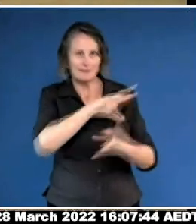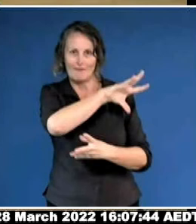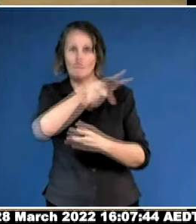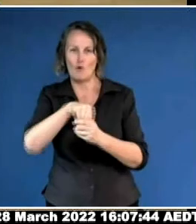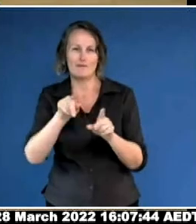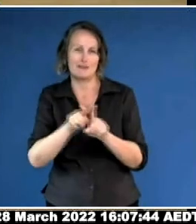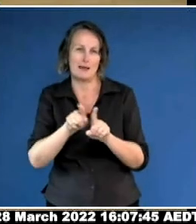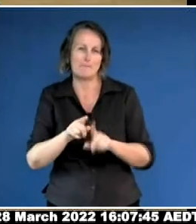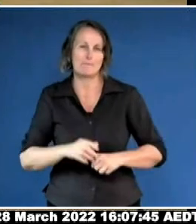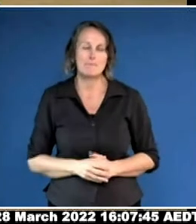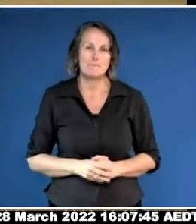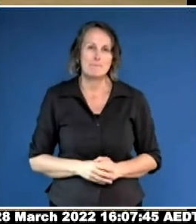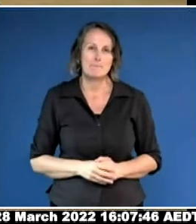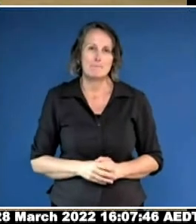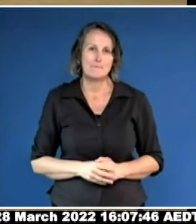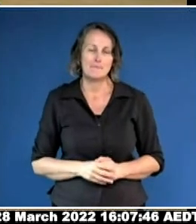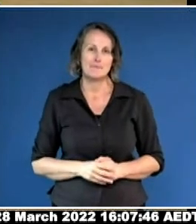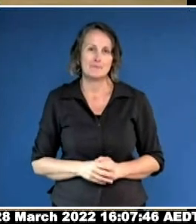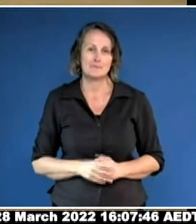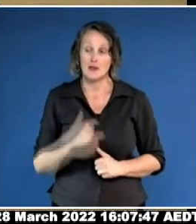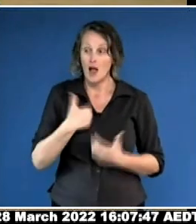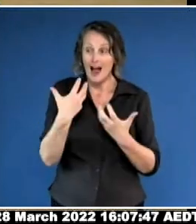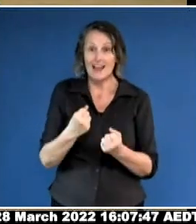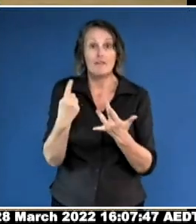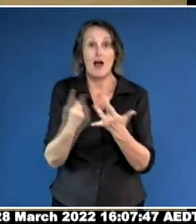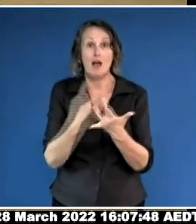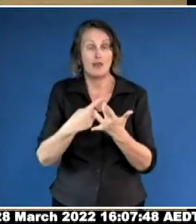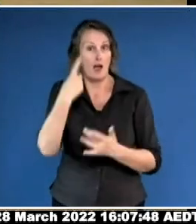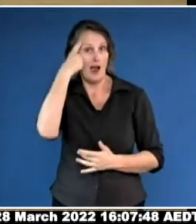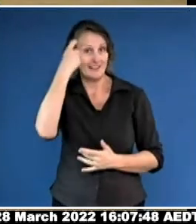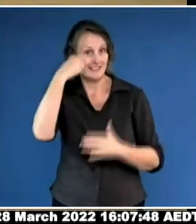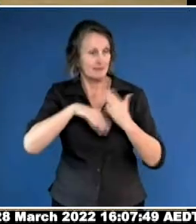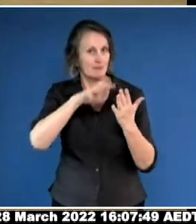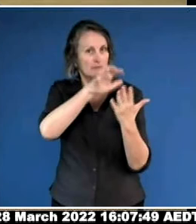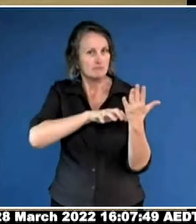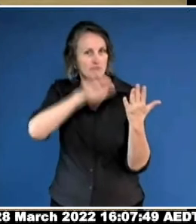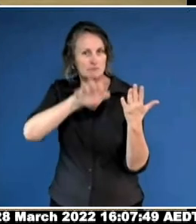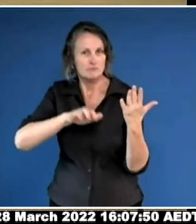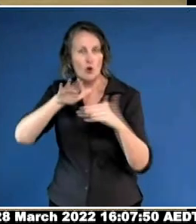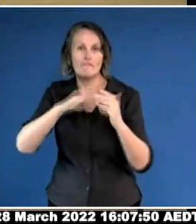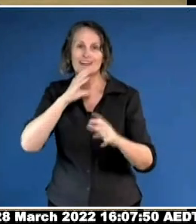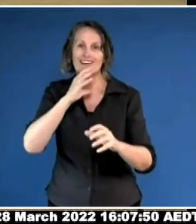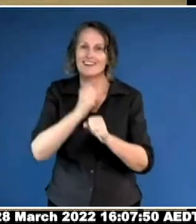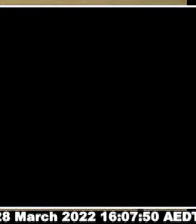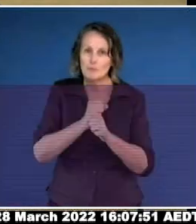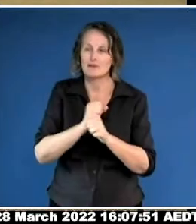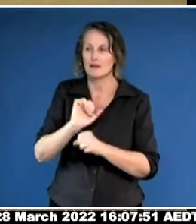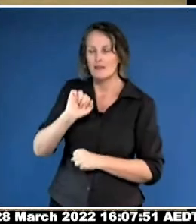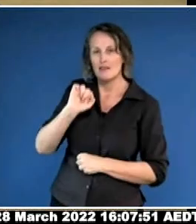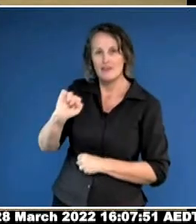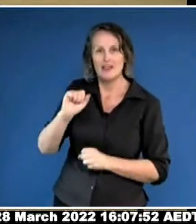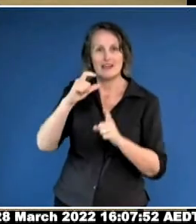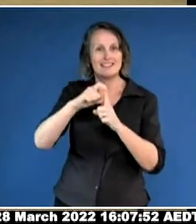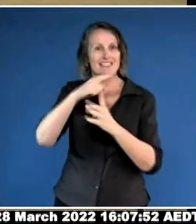I have made some further suggestions in my statement about the government's Disability Gateway